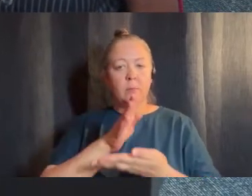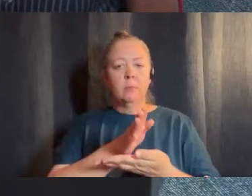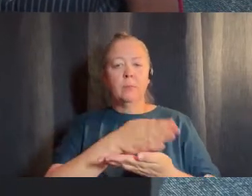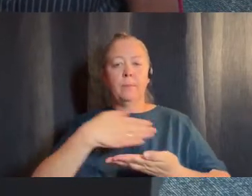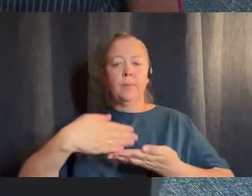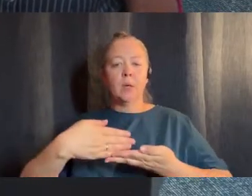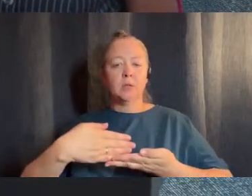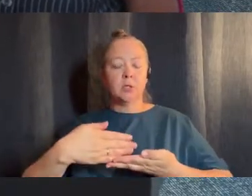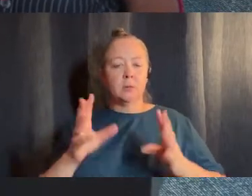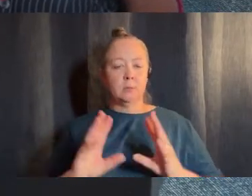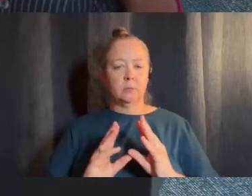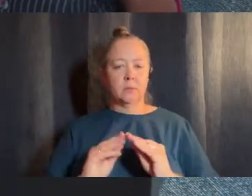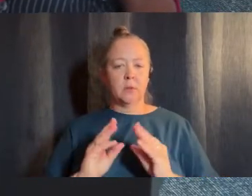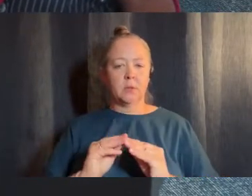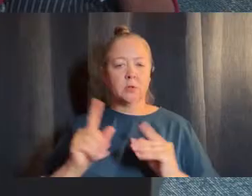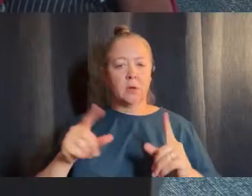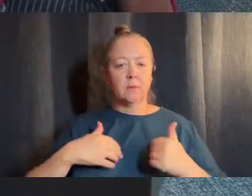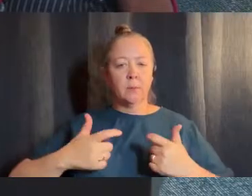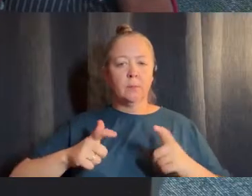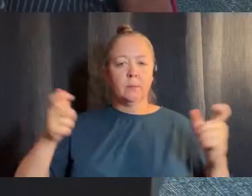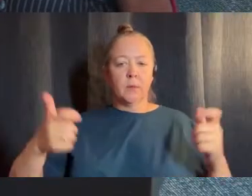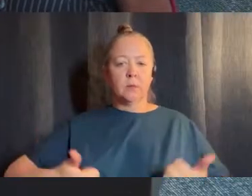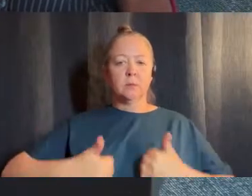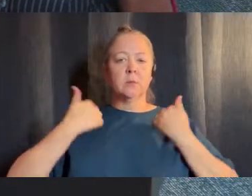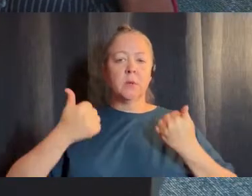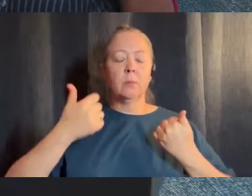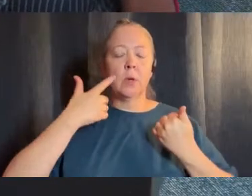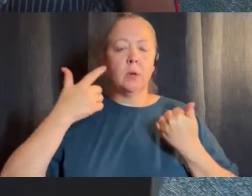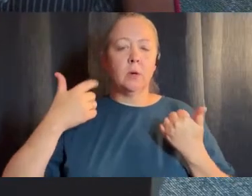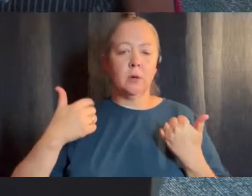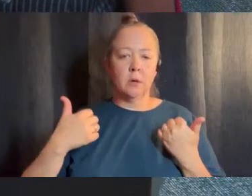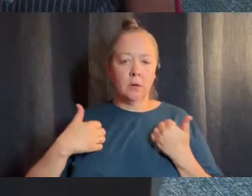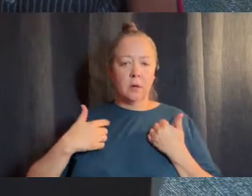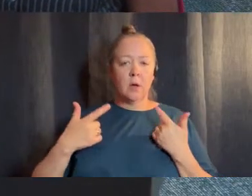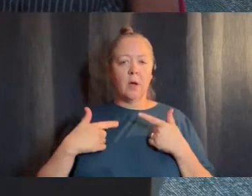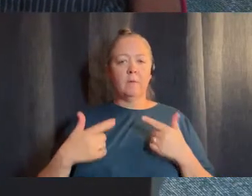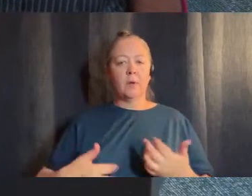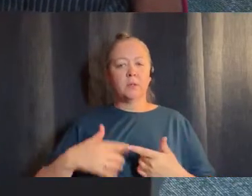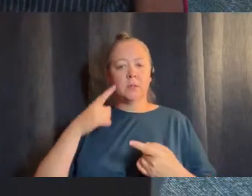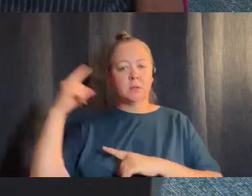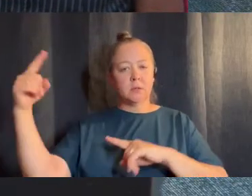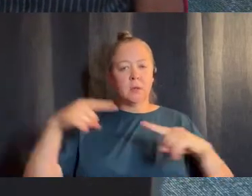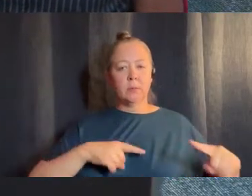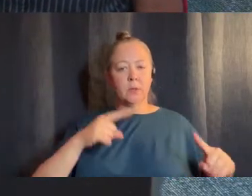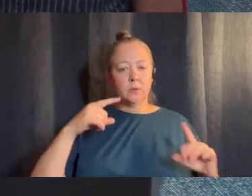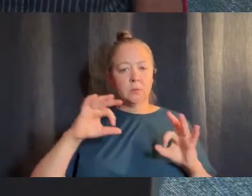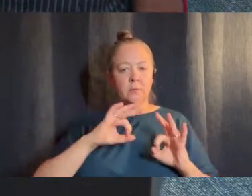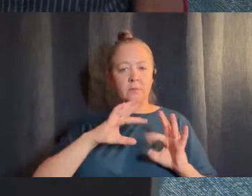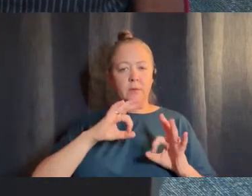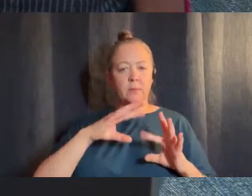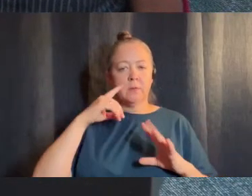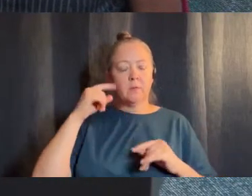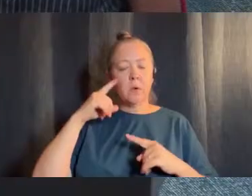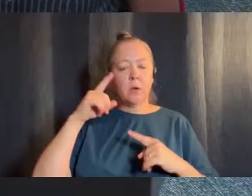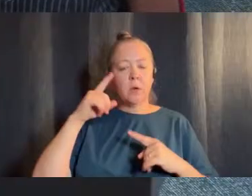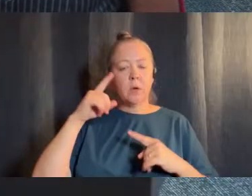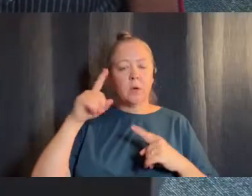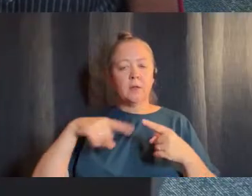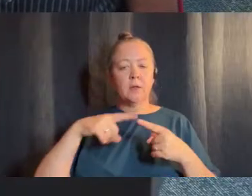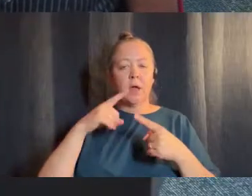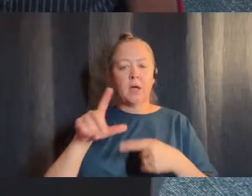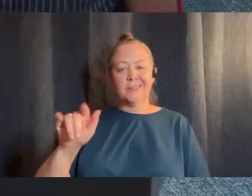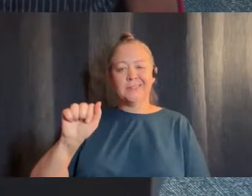number of residents come out to speak in opposition to the tax rate increase.